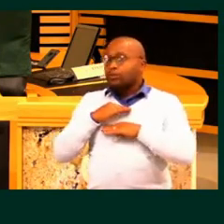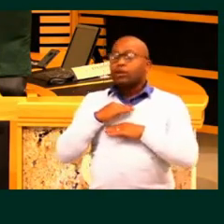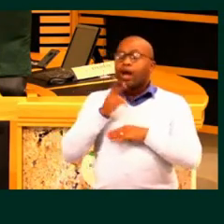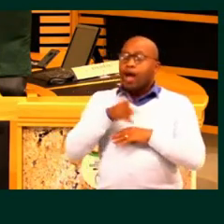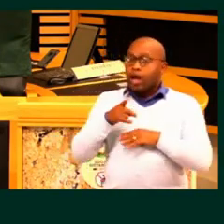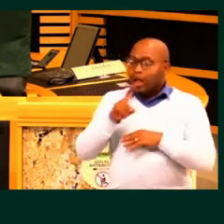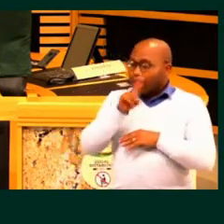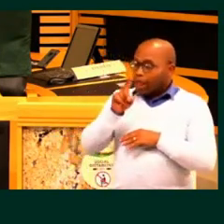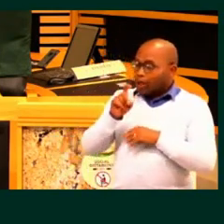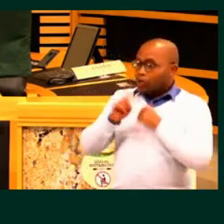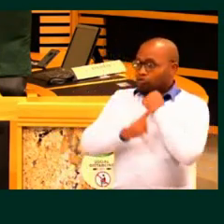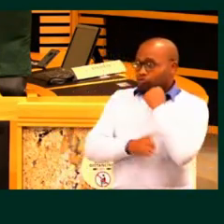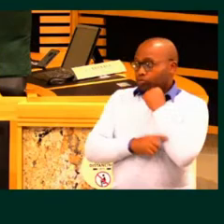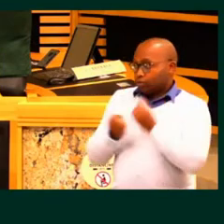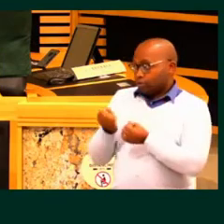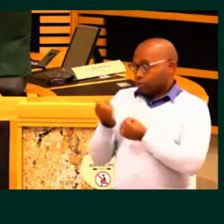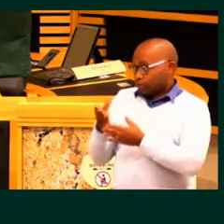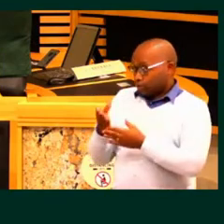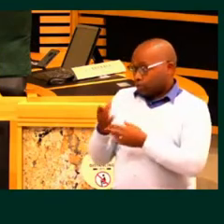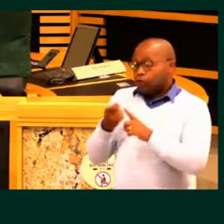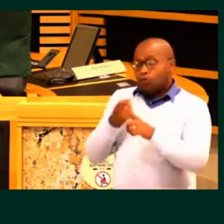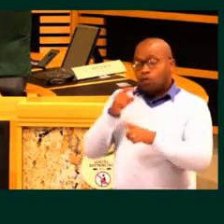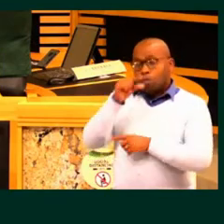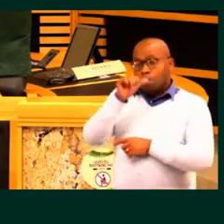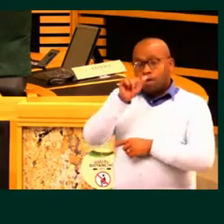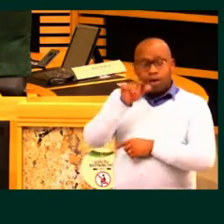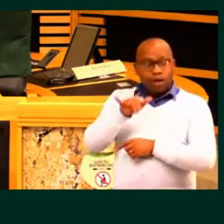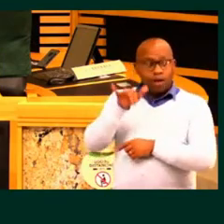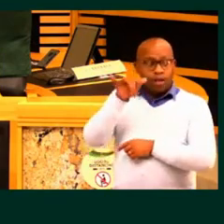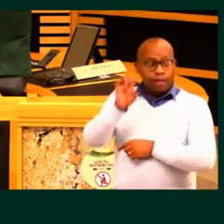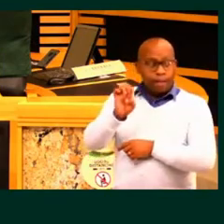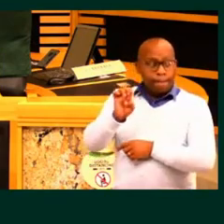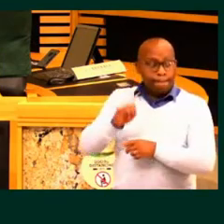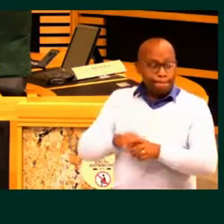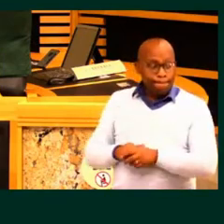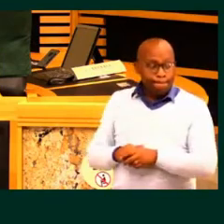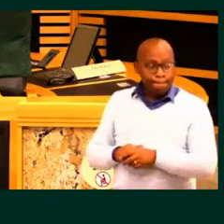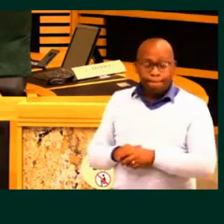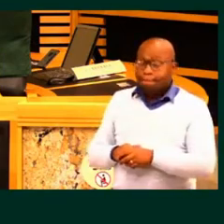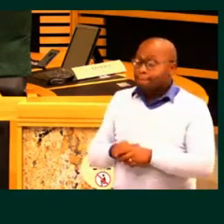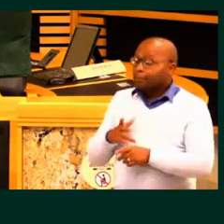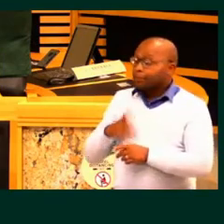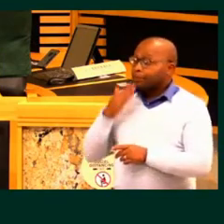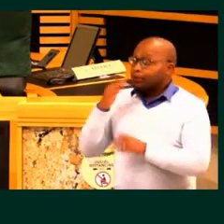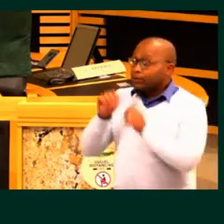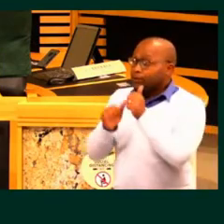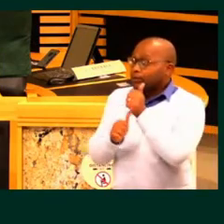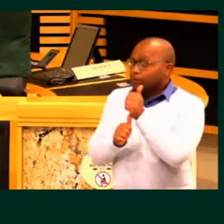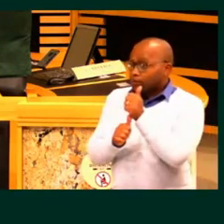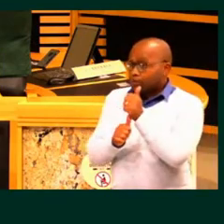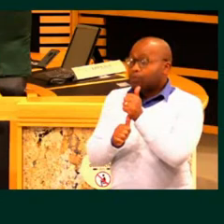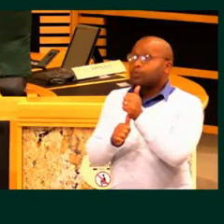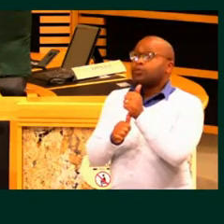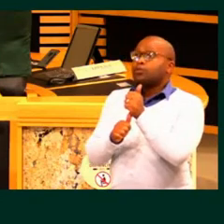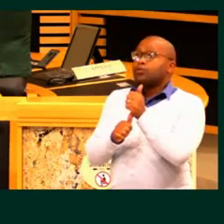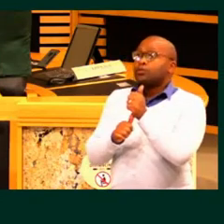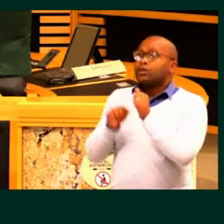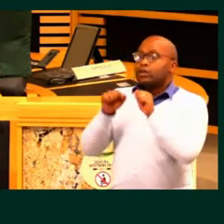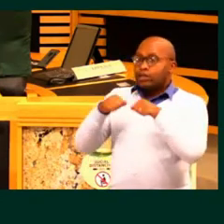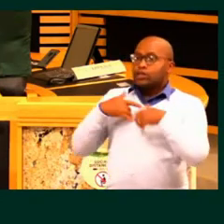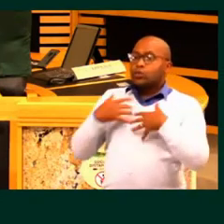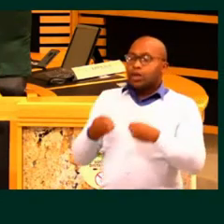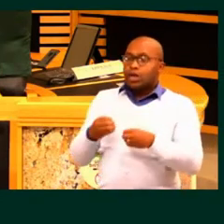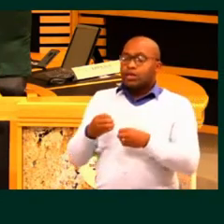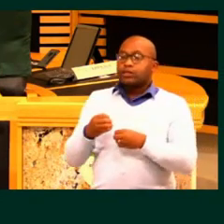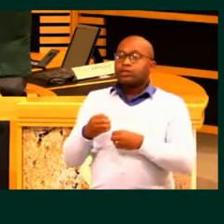settlements from honorable T thank you Deputy speaker the catala breakfast session was was held on the